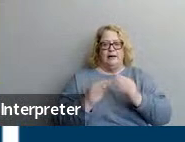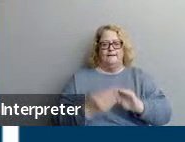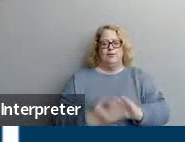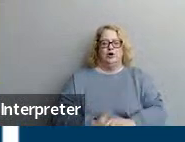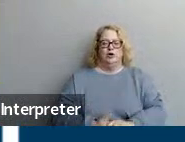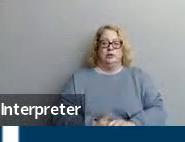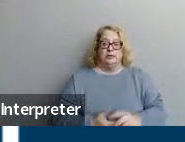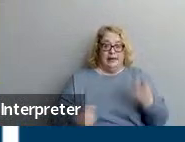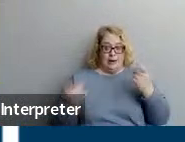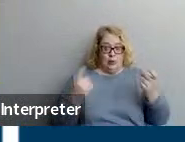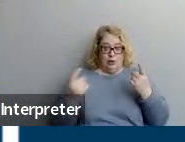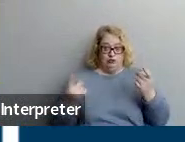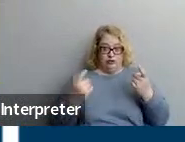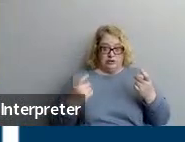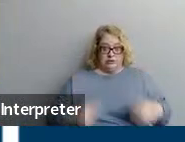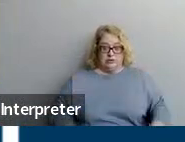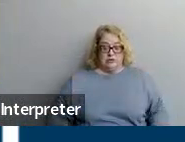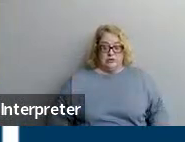Any